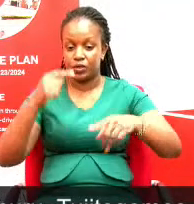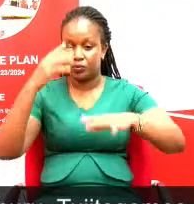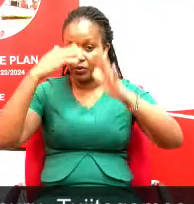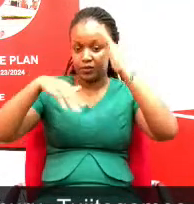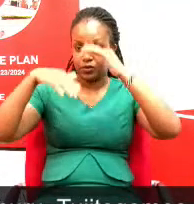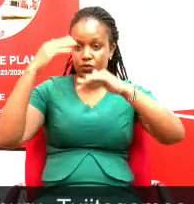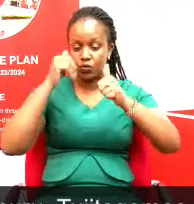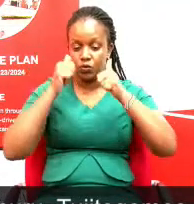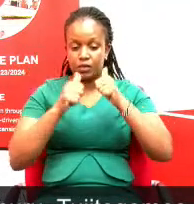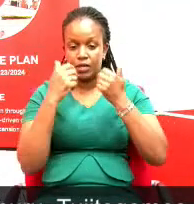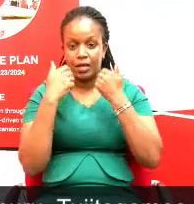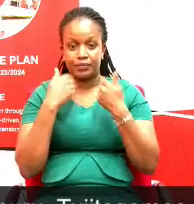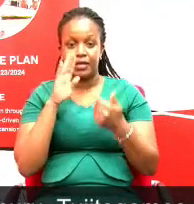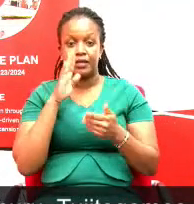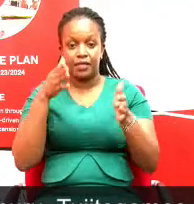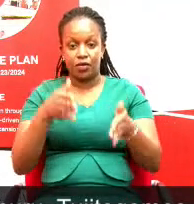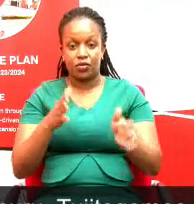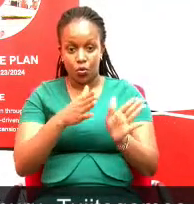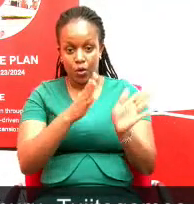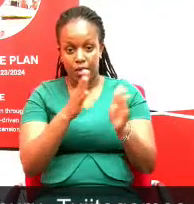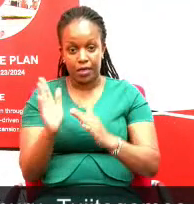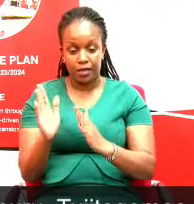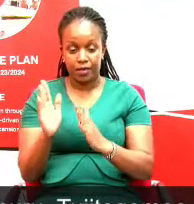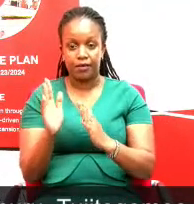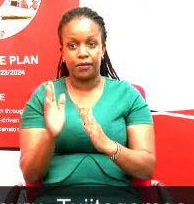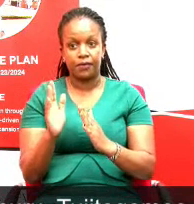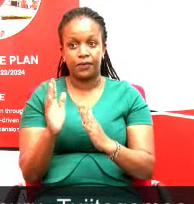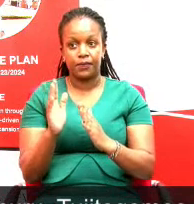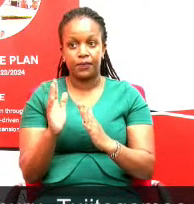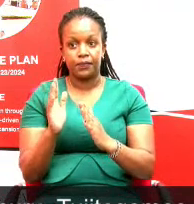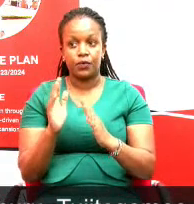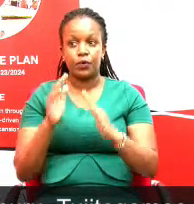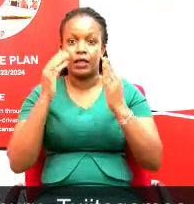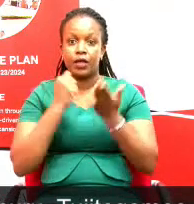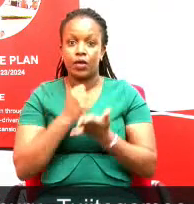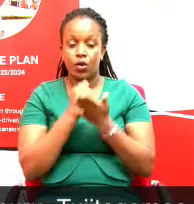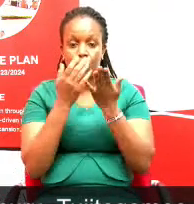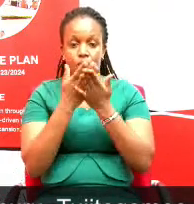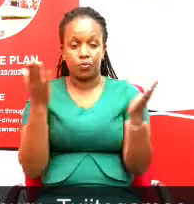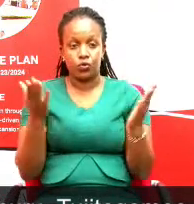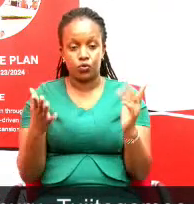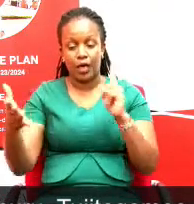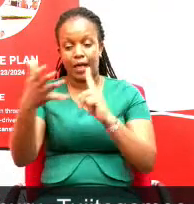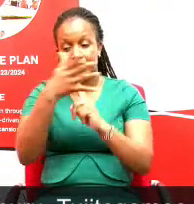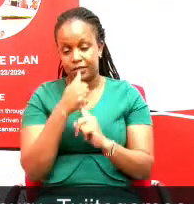that we displayed along the way, will undoubtedly enable you to achieve this,